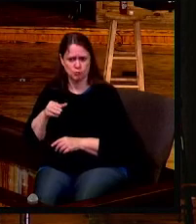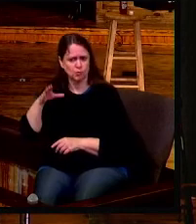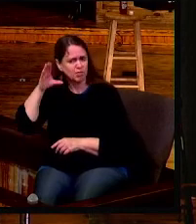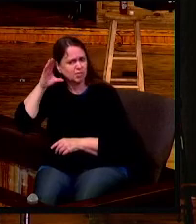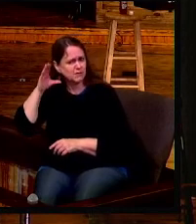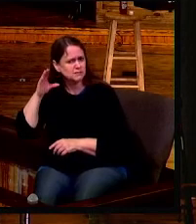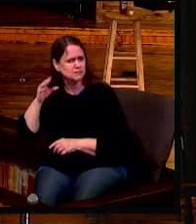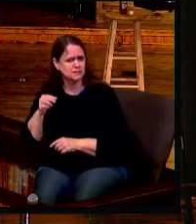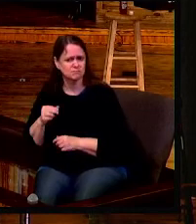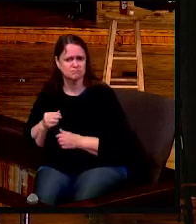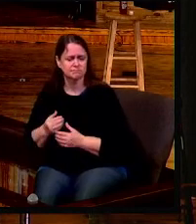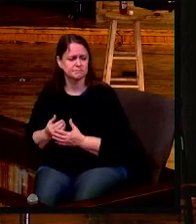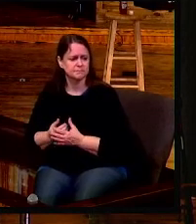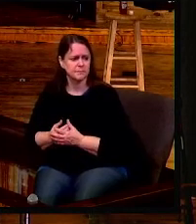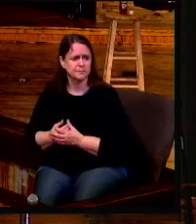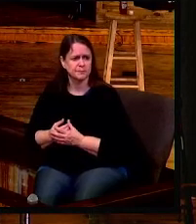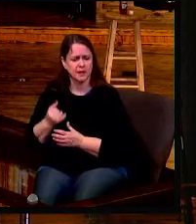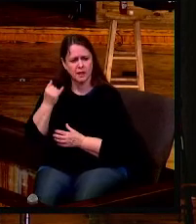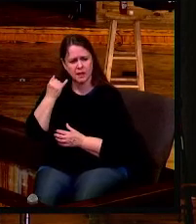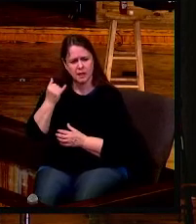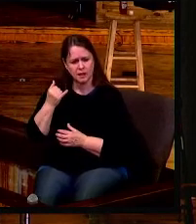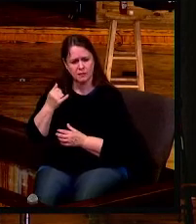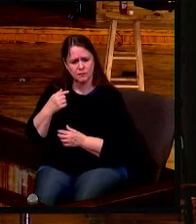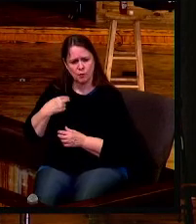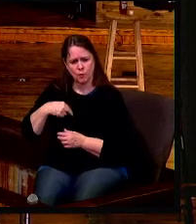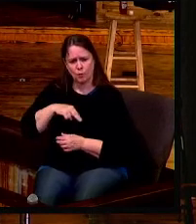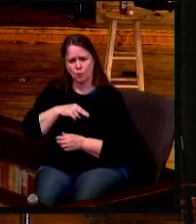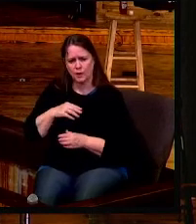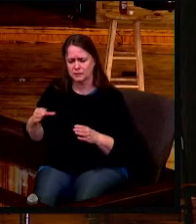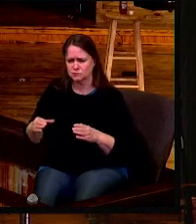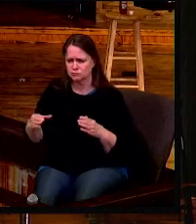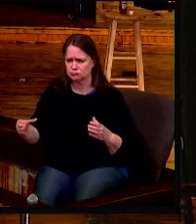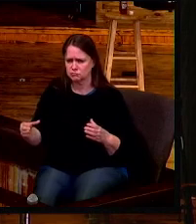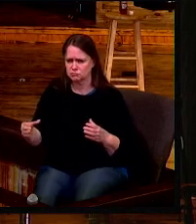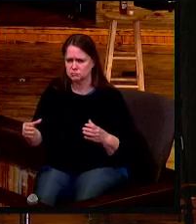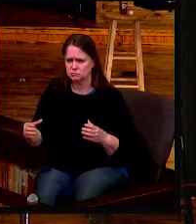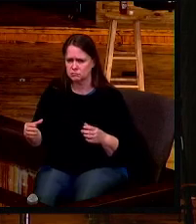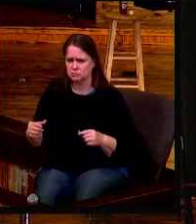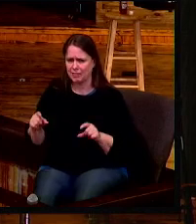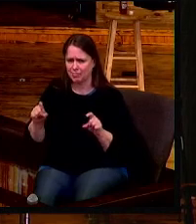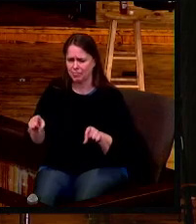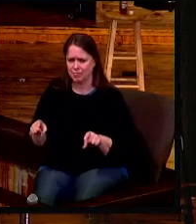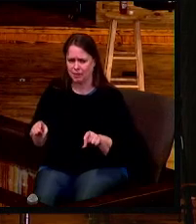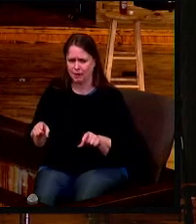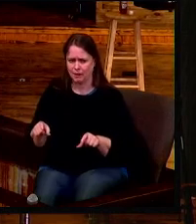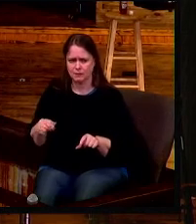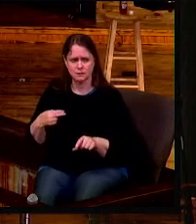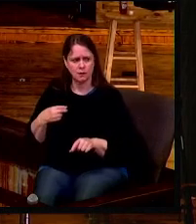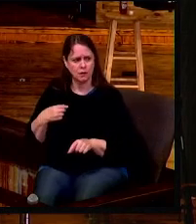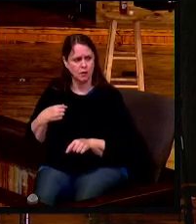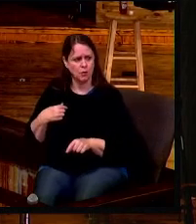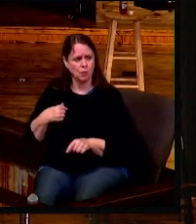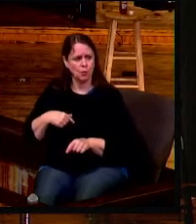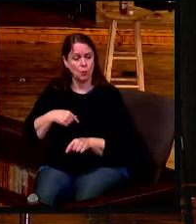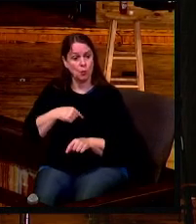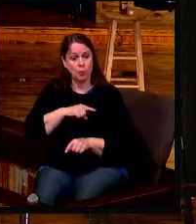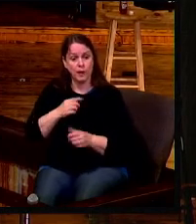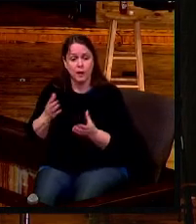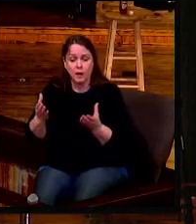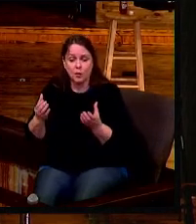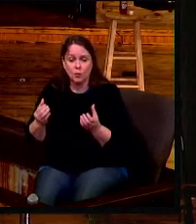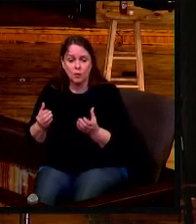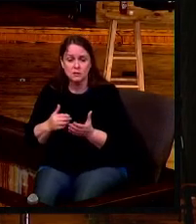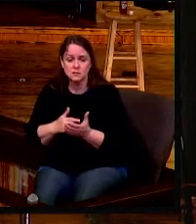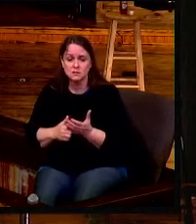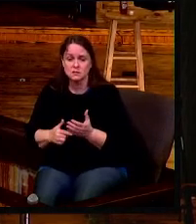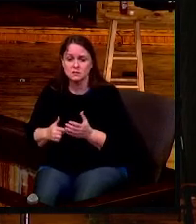But the problem with this is when we try to exercise that kind of power that our words have, we typically are holding something back in our hearts against